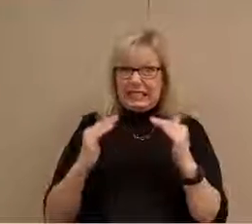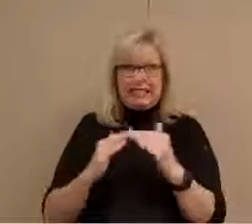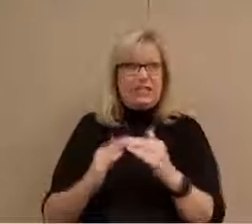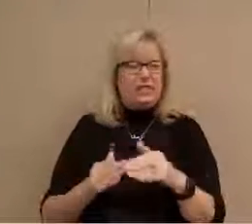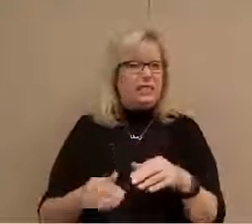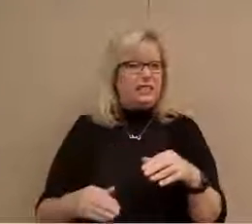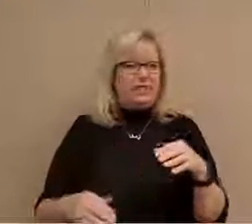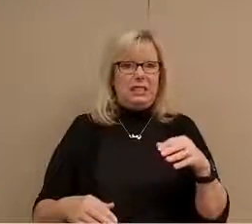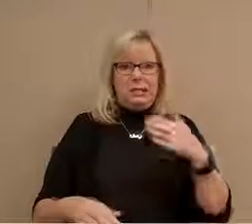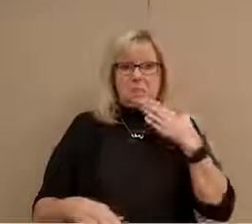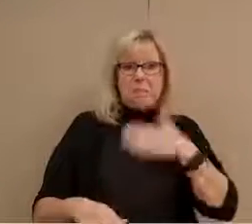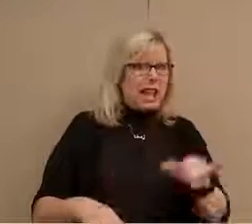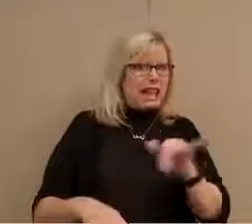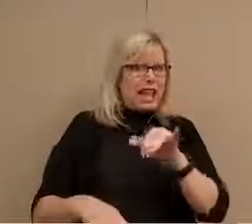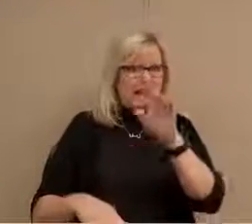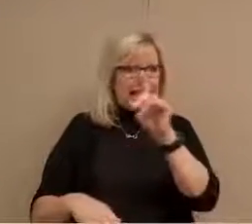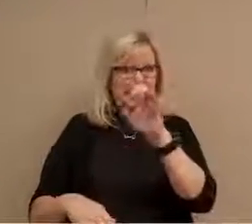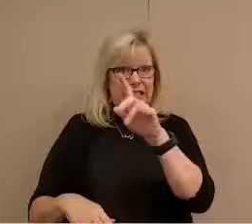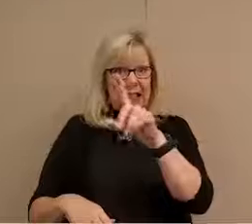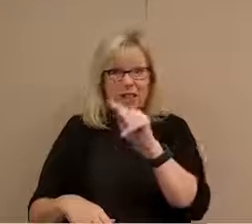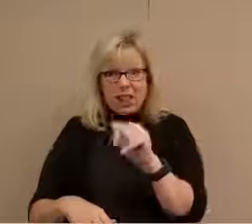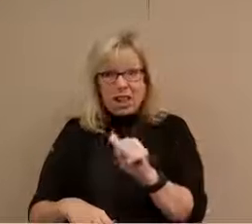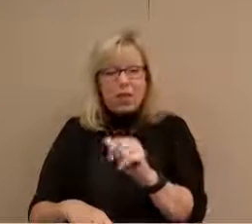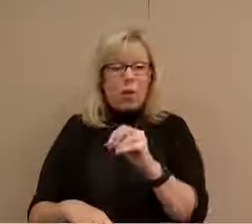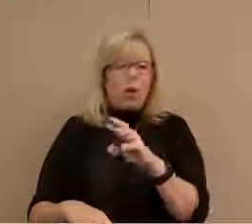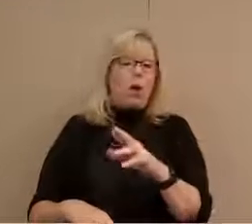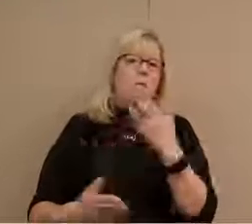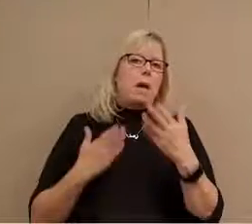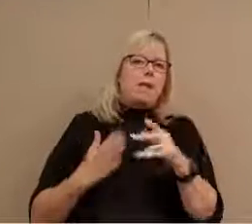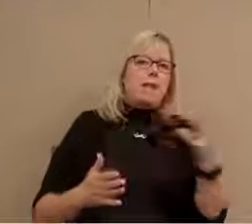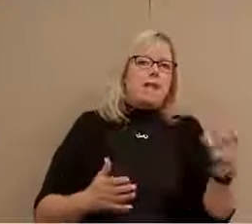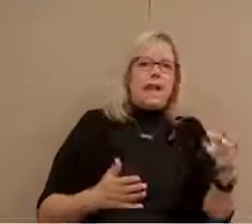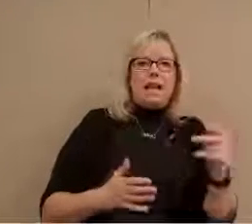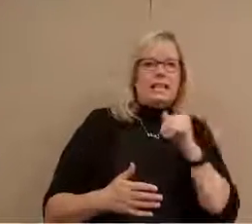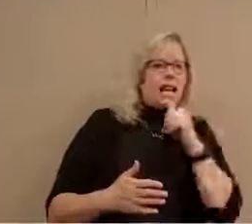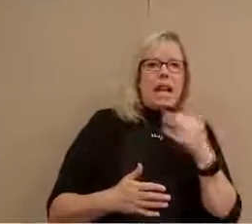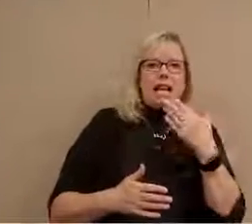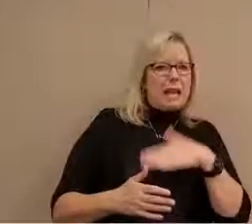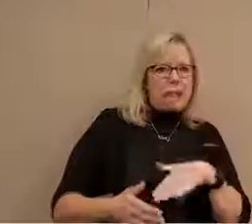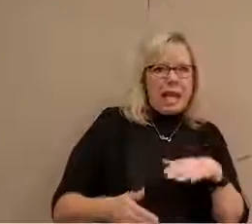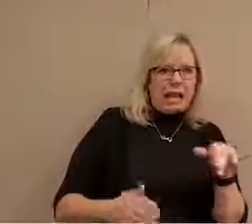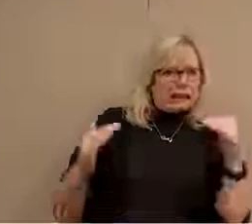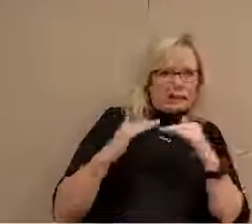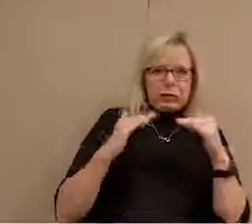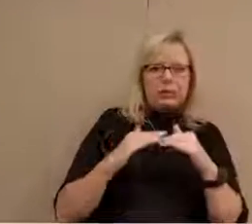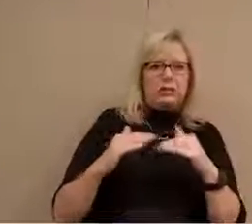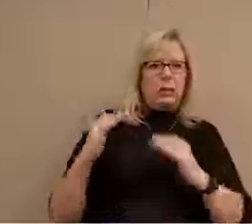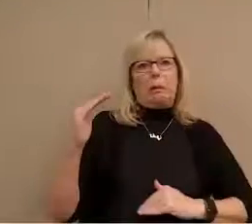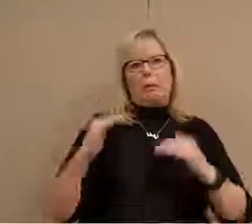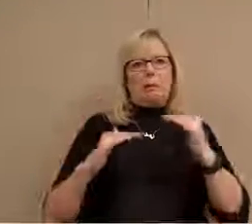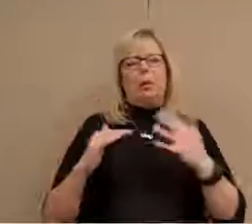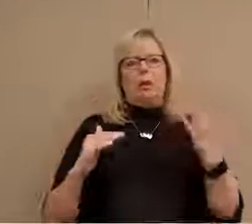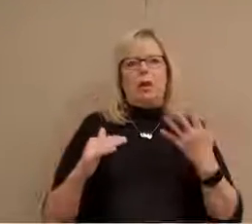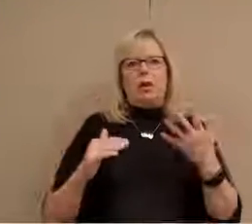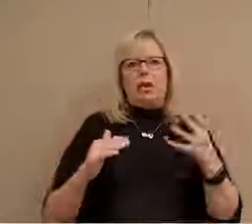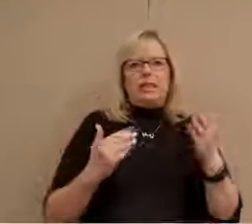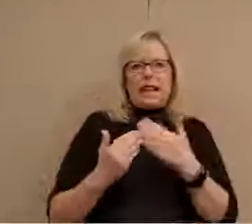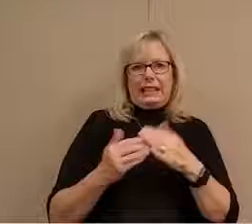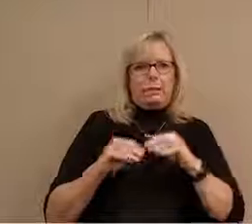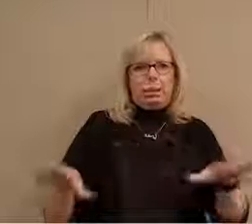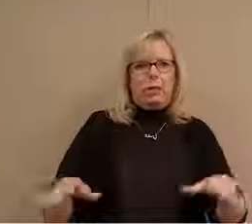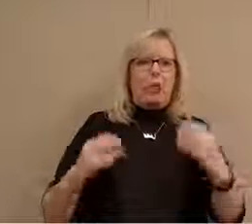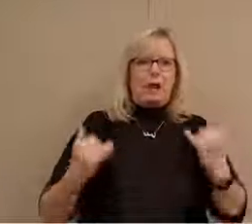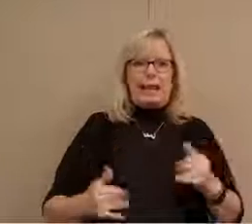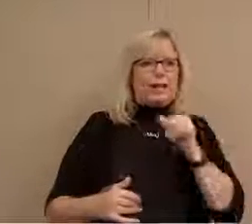nefarious as the Delta variant, or are we seeing perhaps they won't be as contagious or as deadly? At